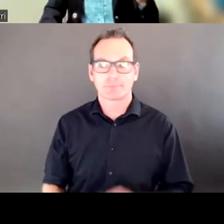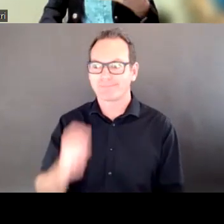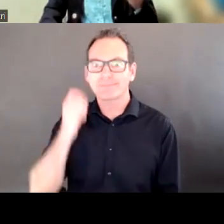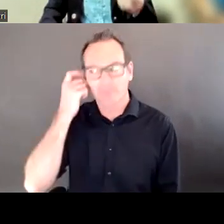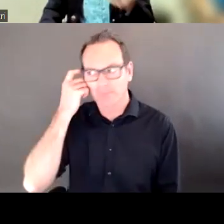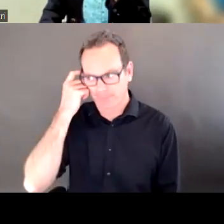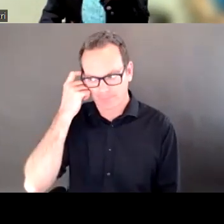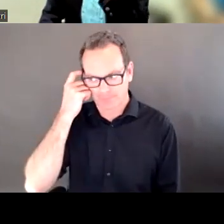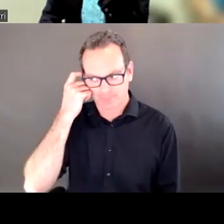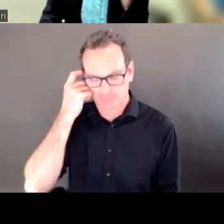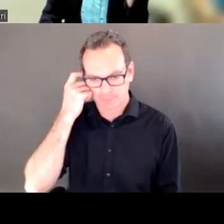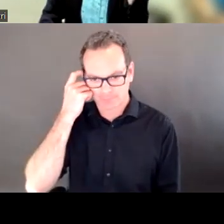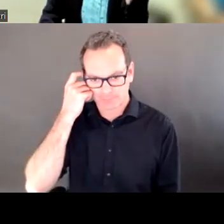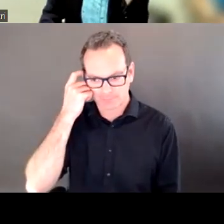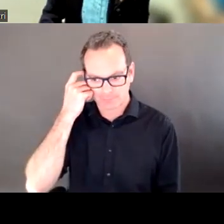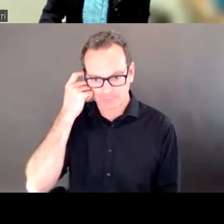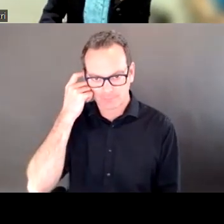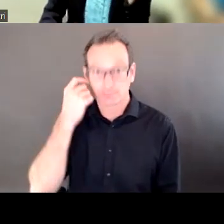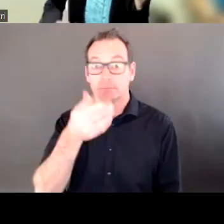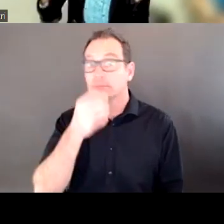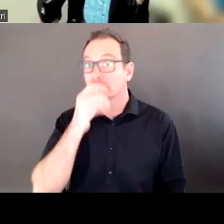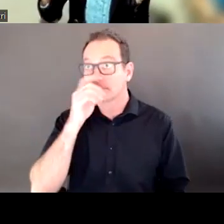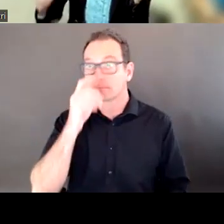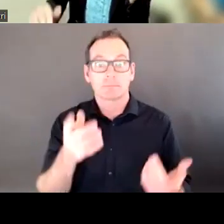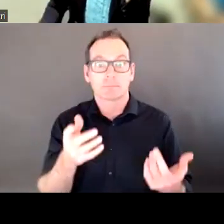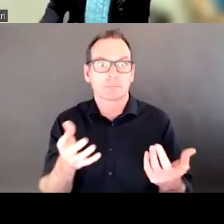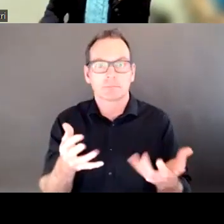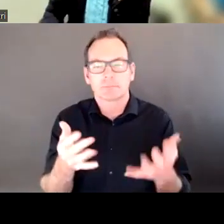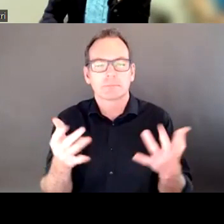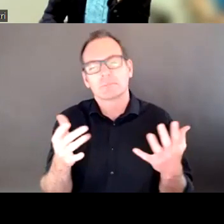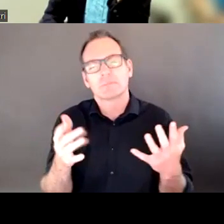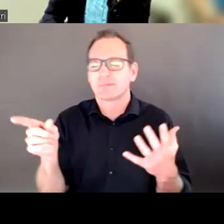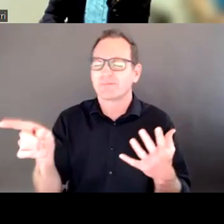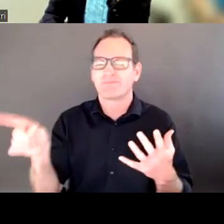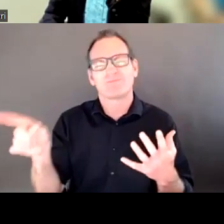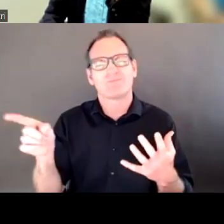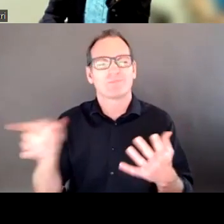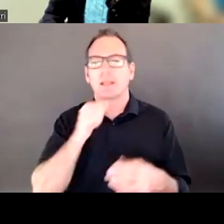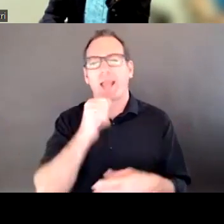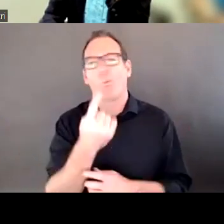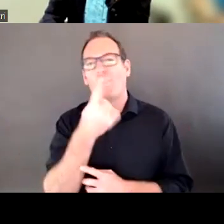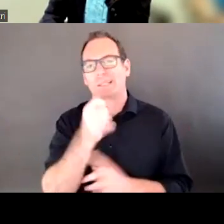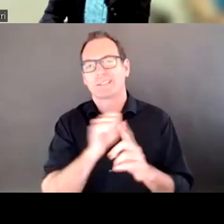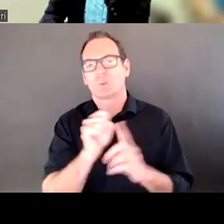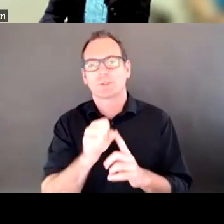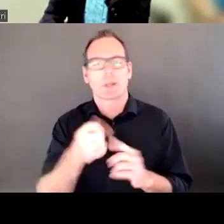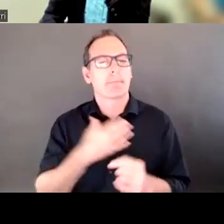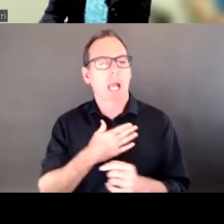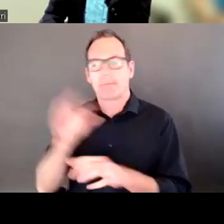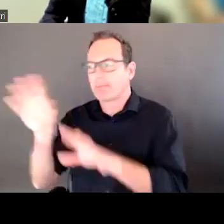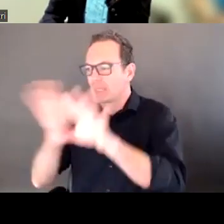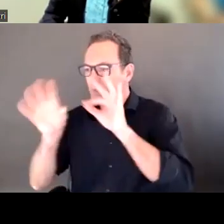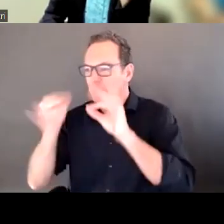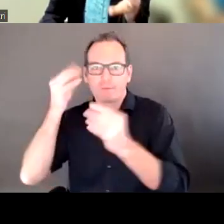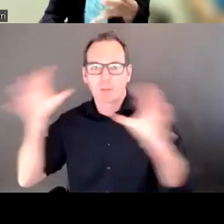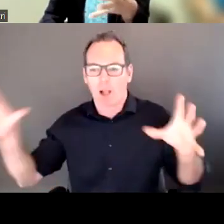thinking about a team that has a case like this, it's not, these are kind of compilation cases based on a few cases. So a team in